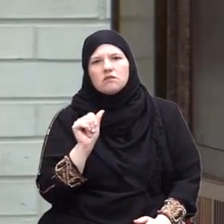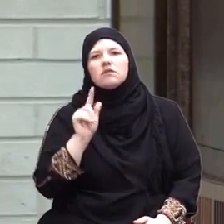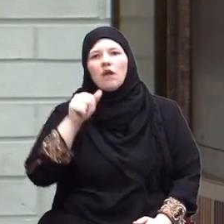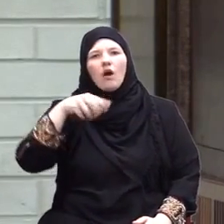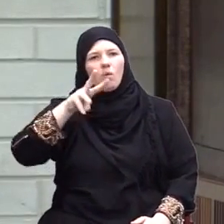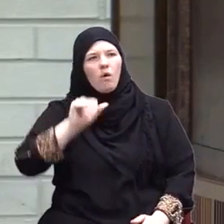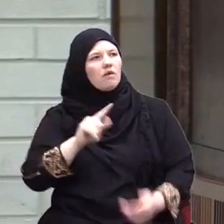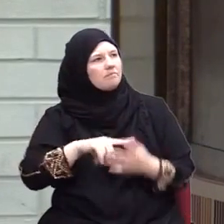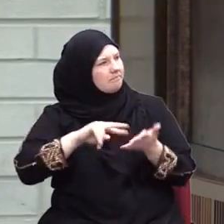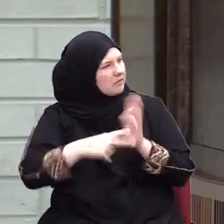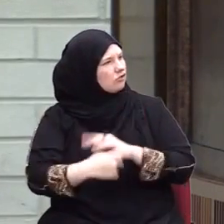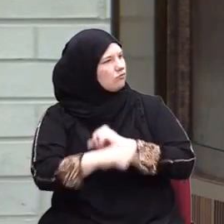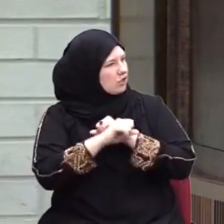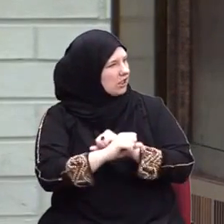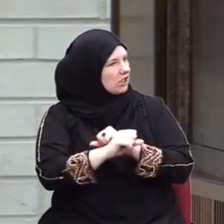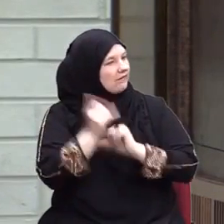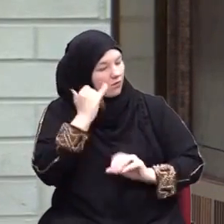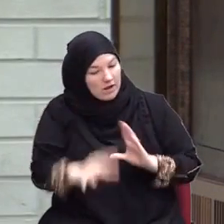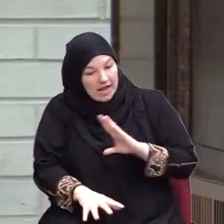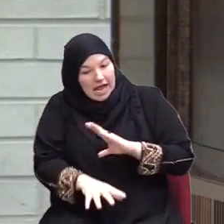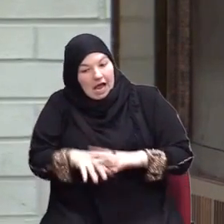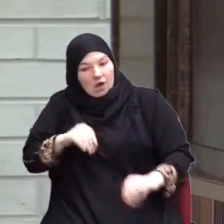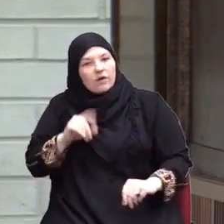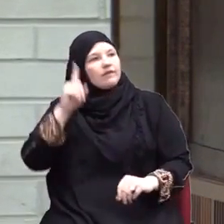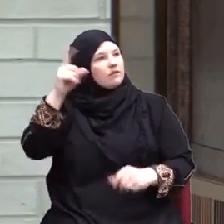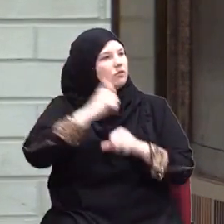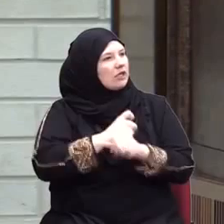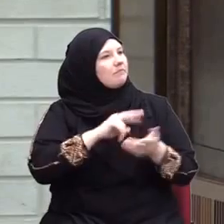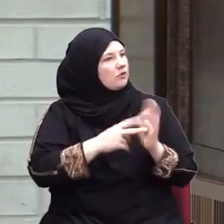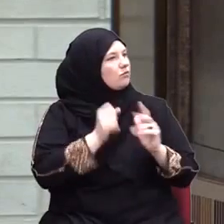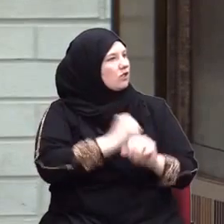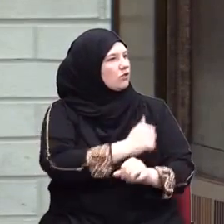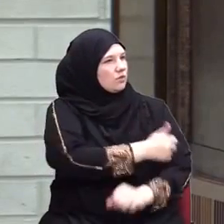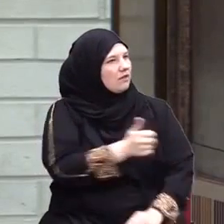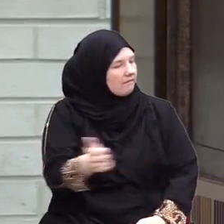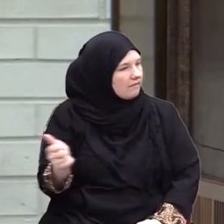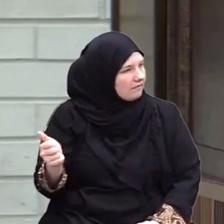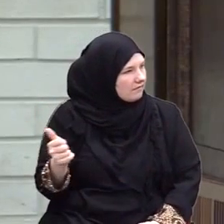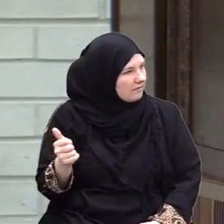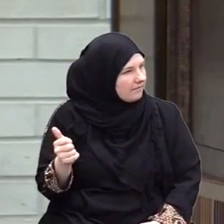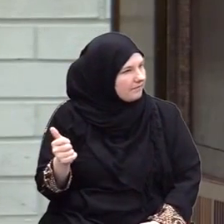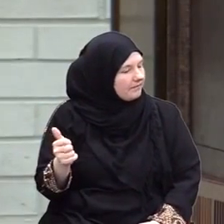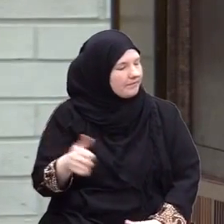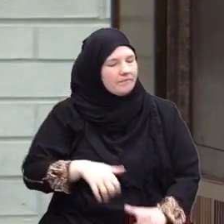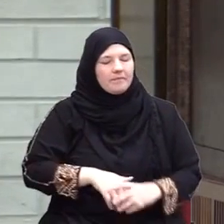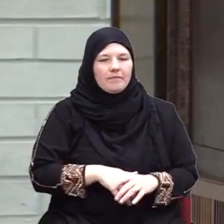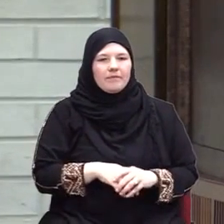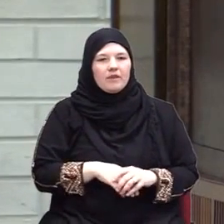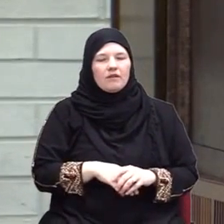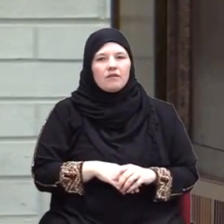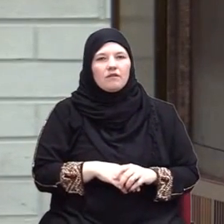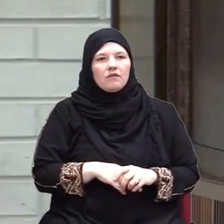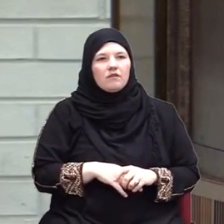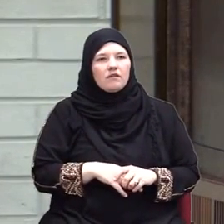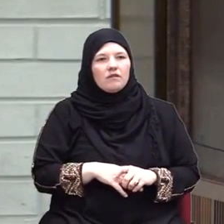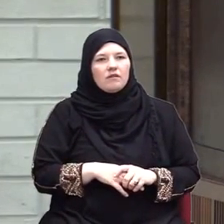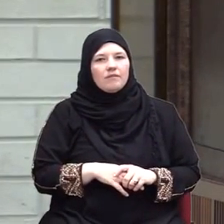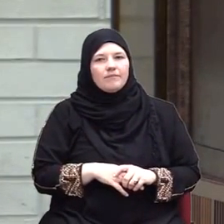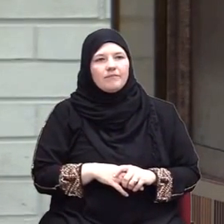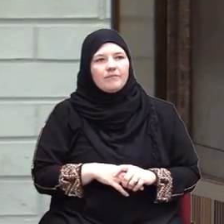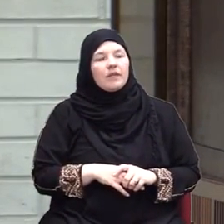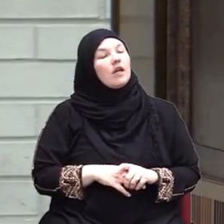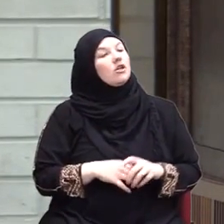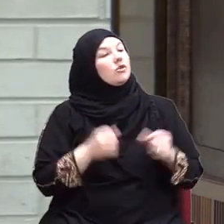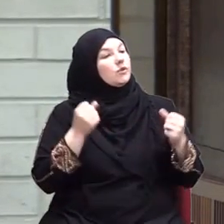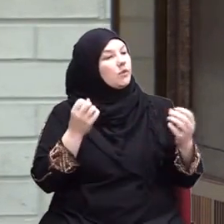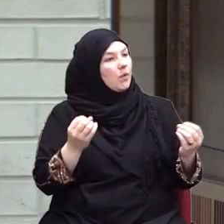protection. Qu anfusakum means protect yourself. Qu anfusakum wa ahlikum nar. That's protection.